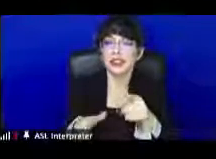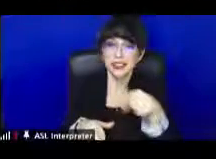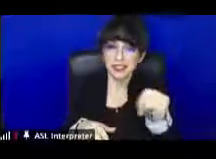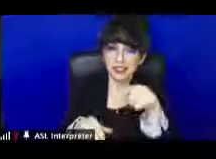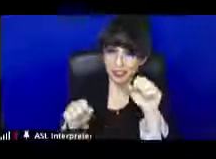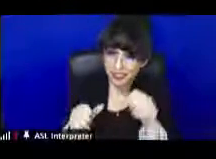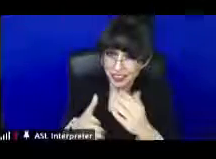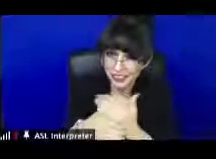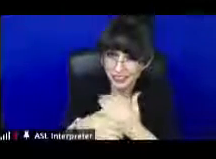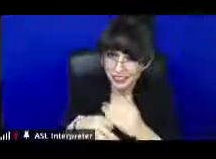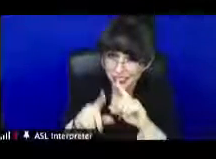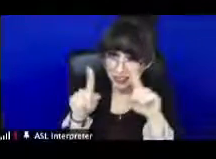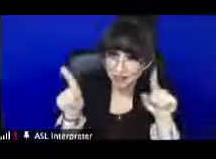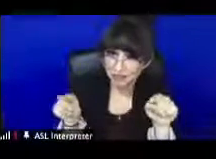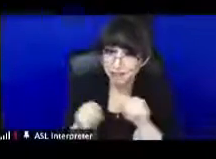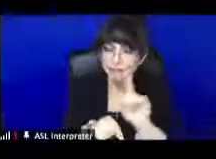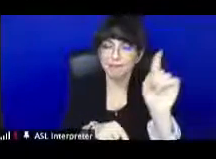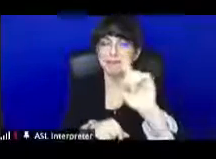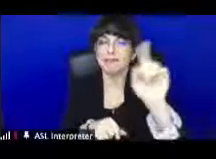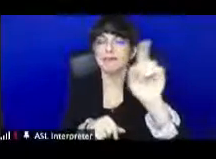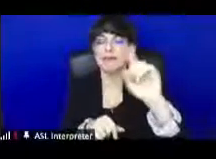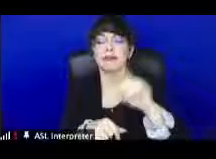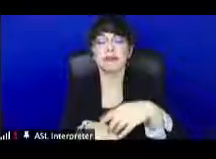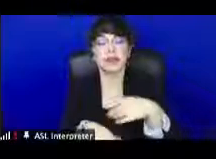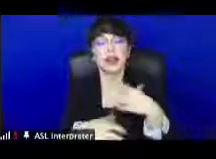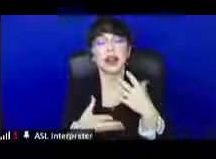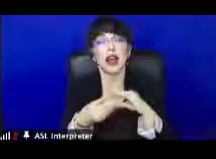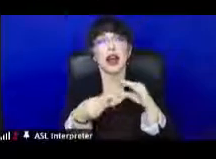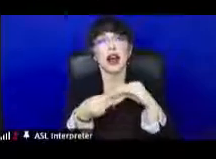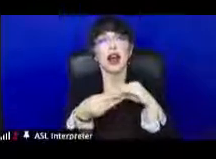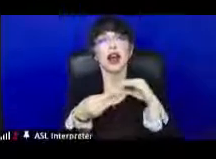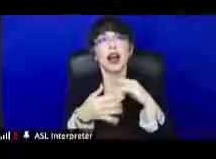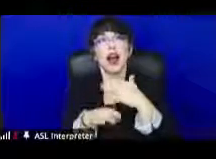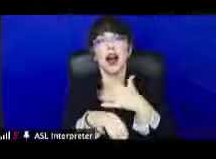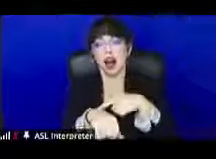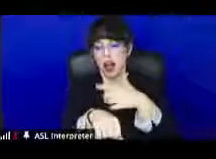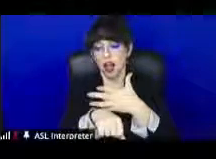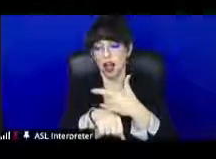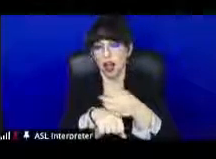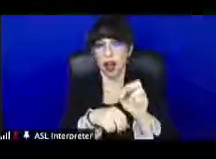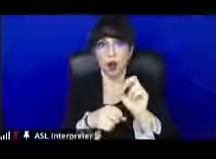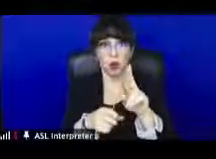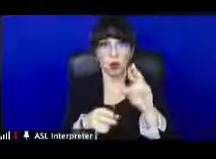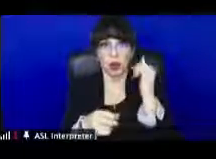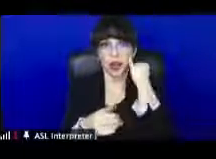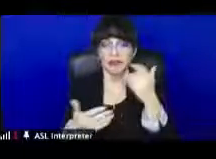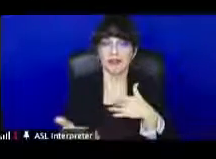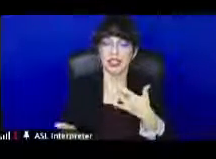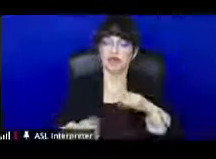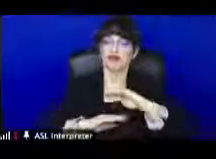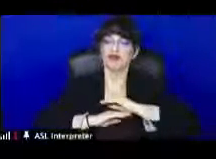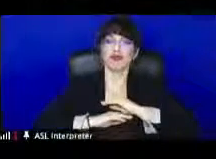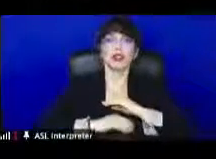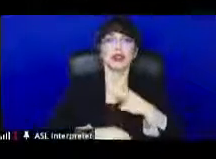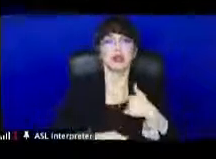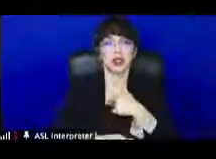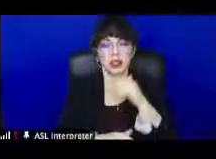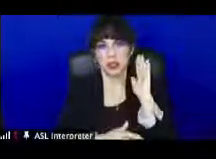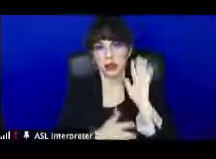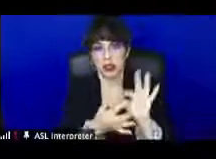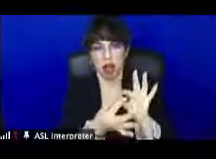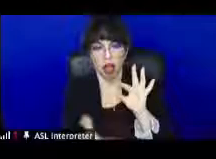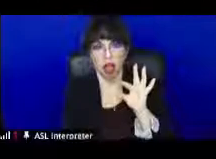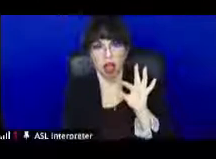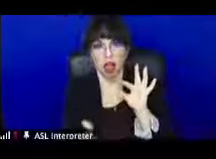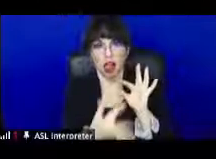At the end of your public input, or at the end of your time, you will be reconnected in a listen and view only mode. At the